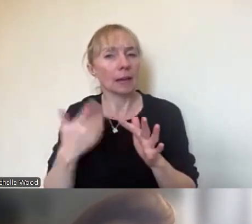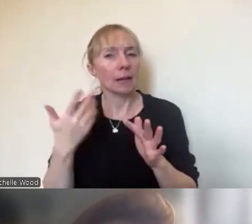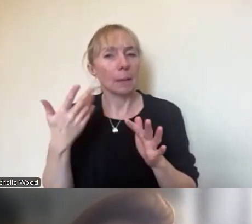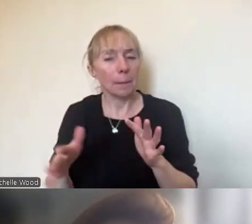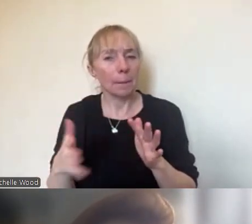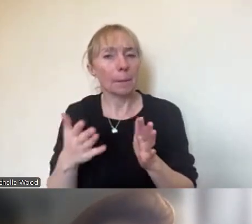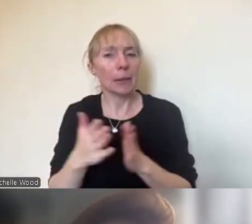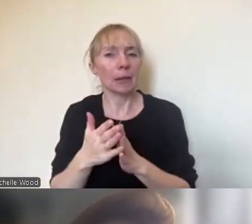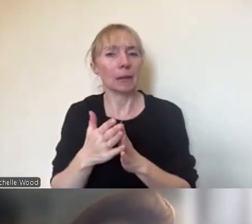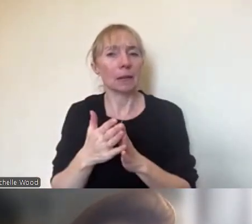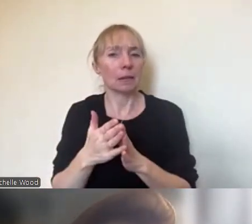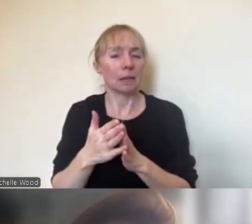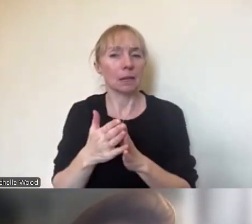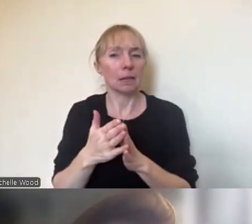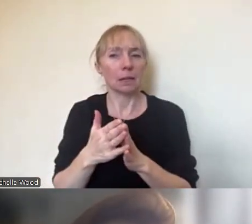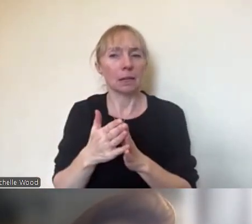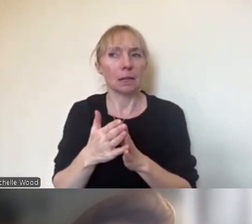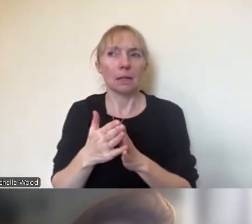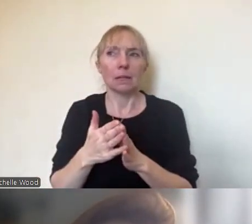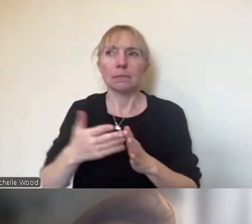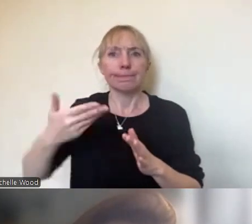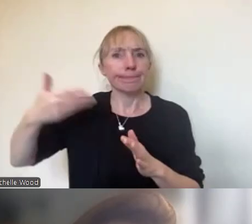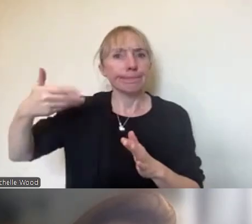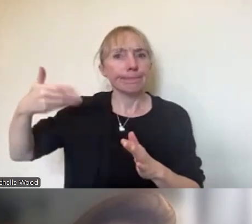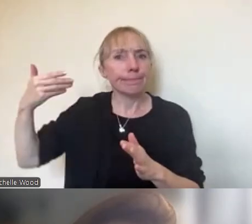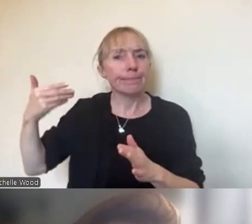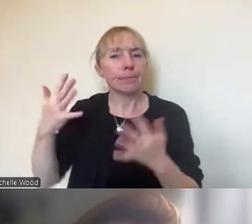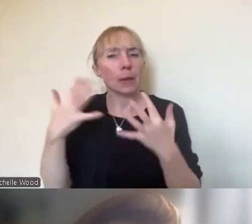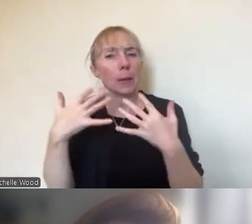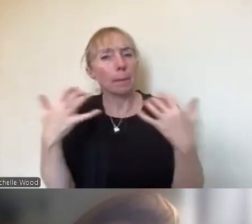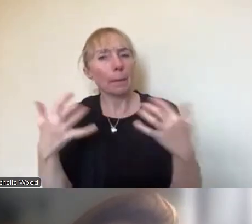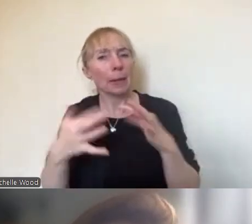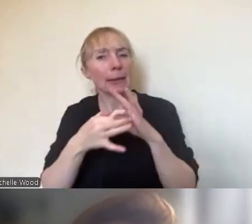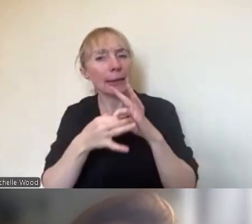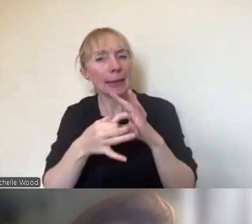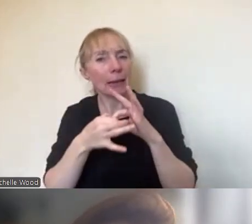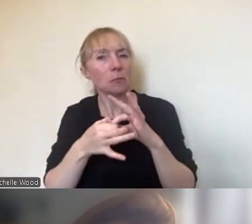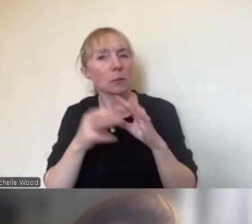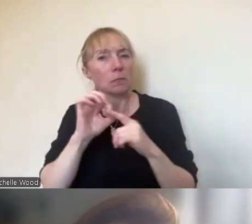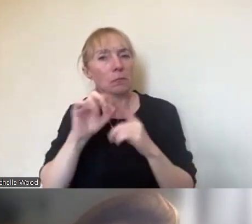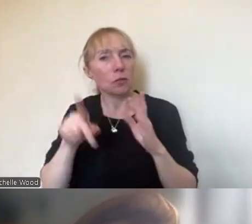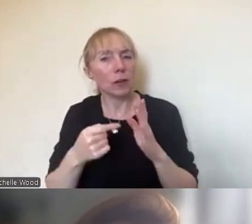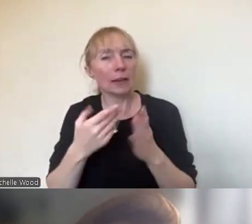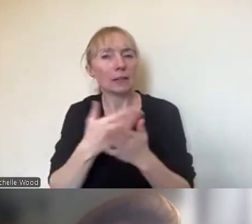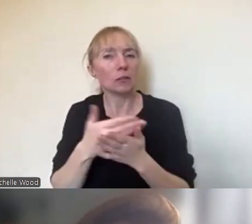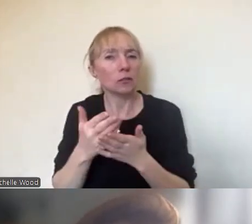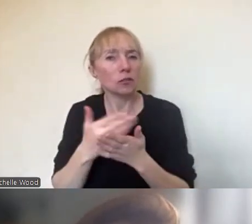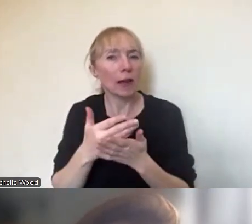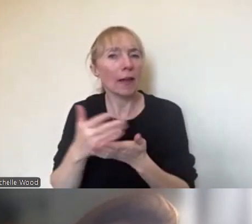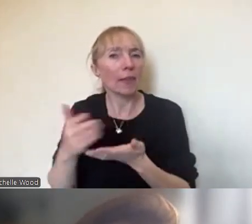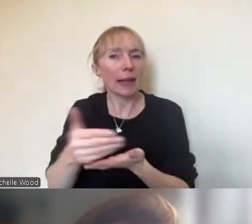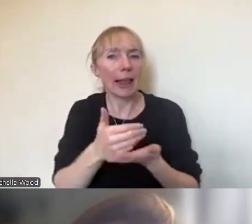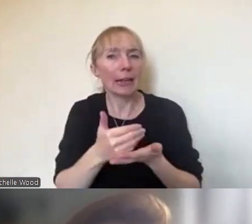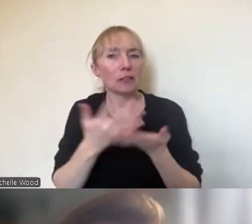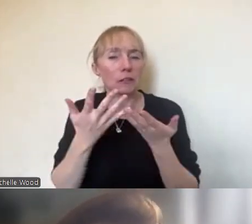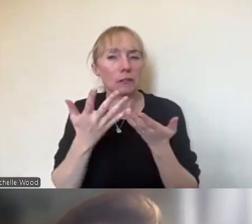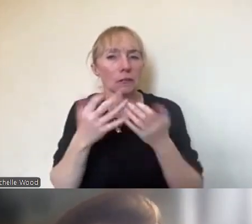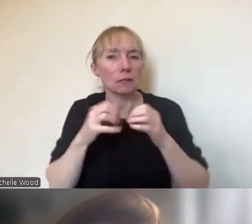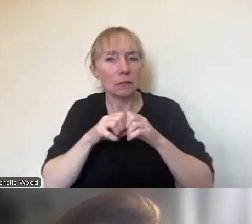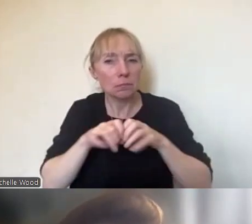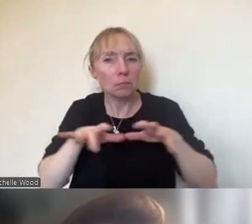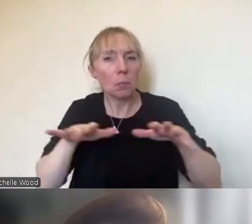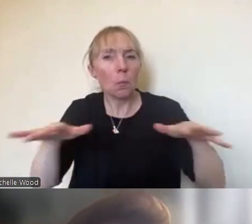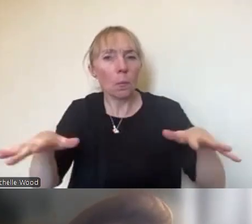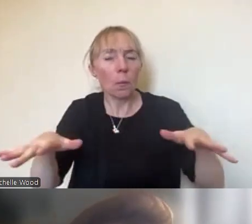any previous kind of past public engagement projects in order to kind of share the collection more widely, or whether you ever work